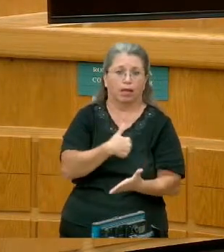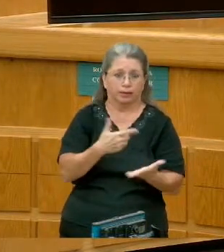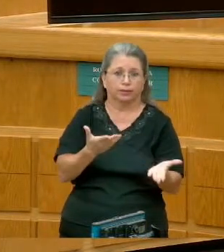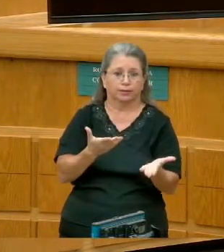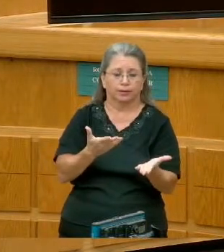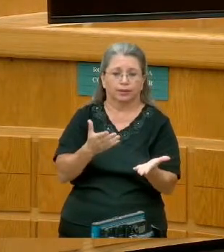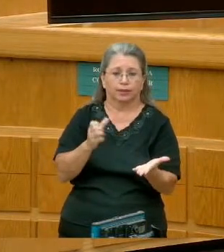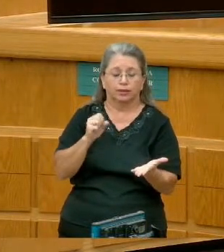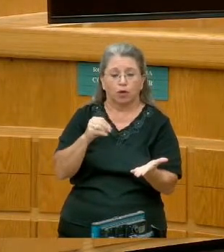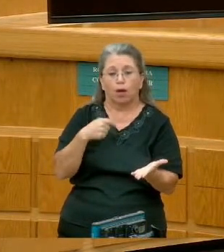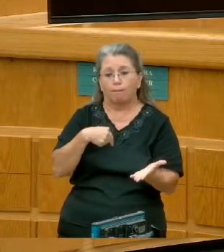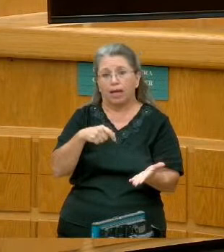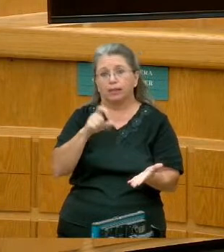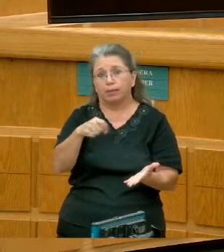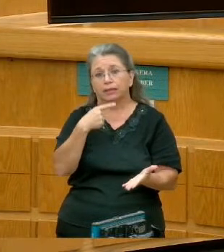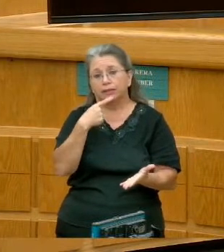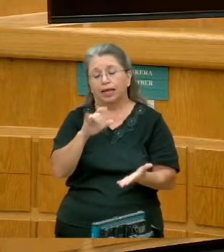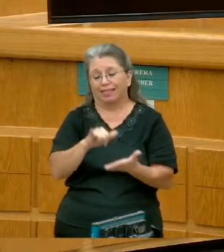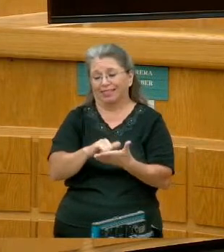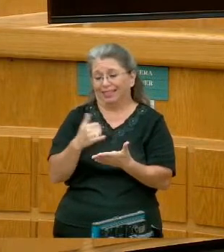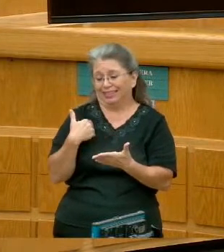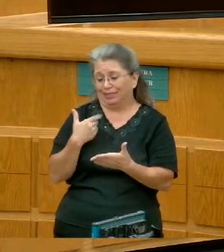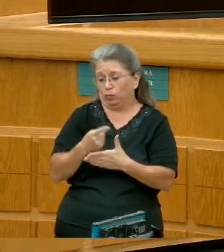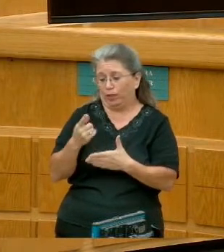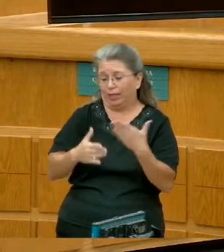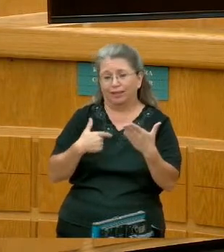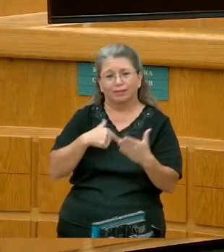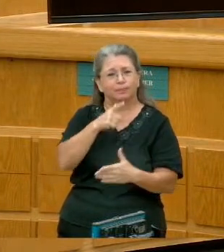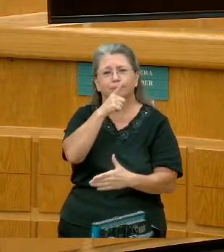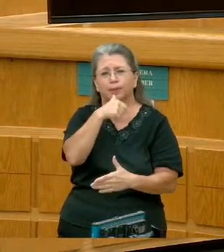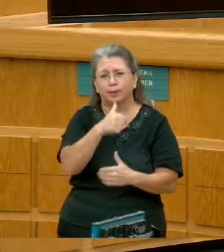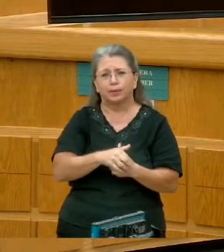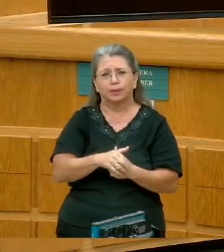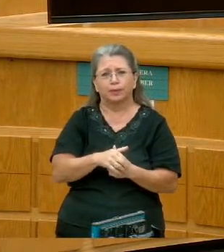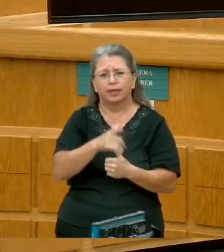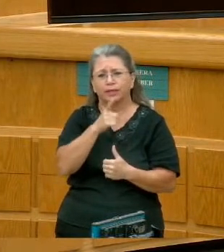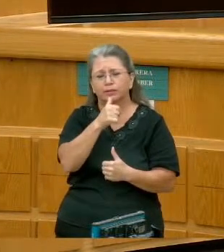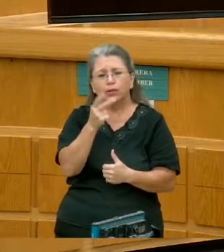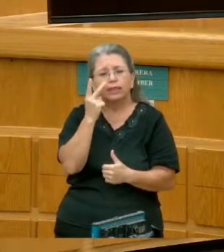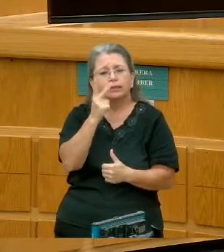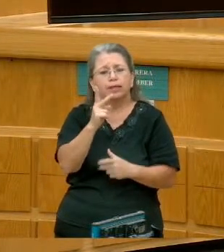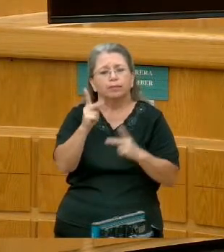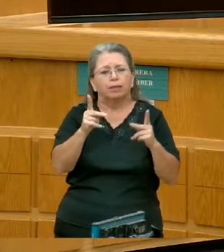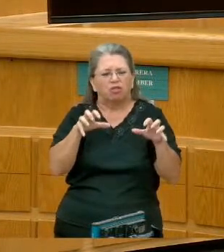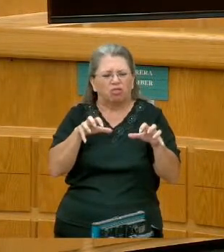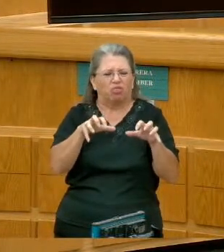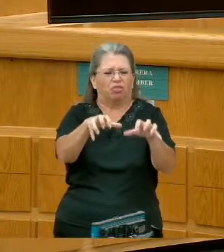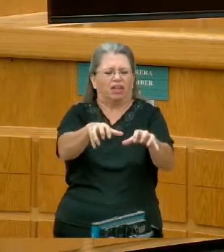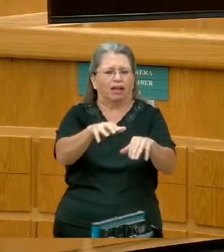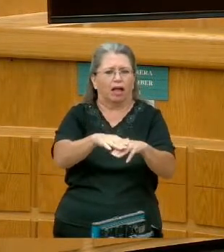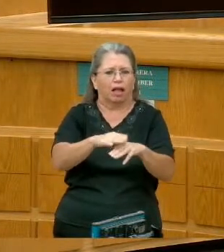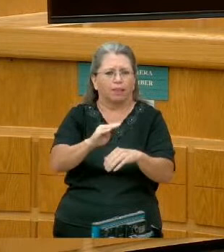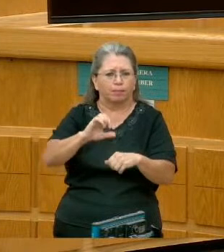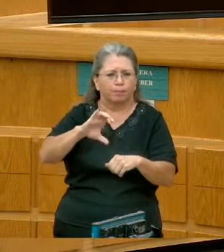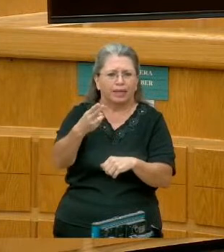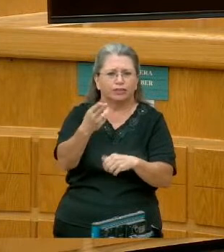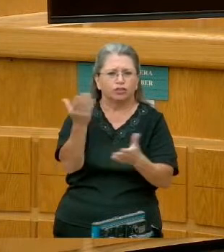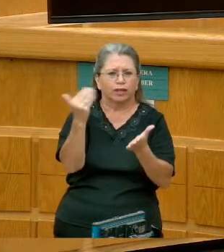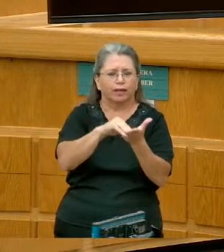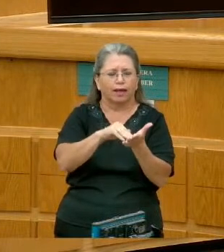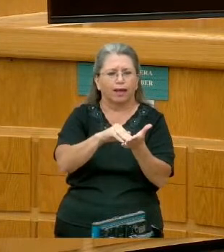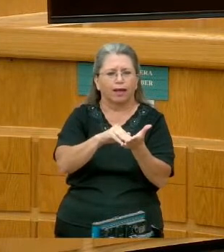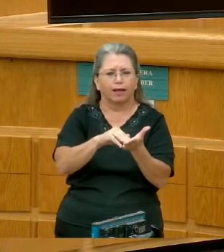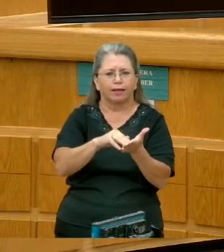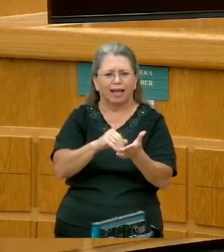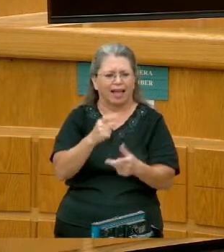was disappointed. I was disappointed to see our beaches thick again. I was disappointed to see videos of